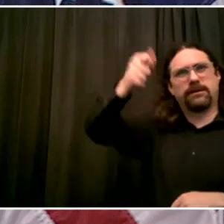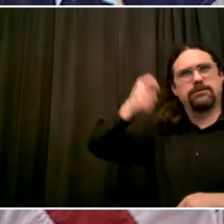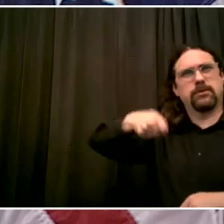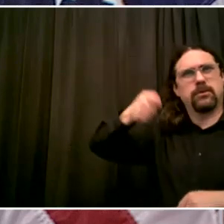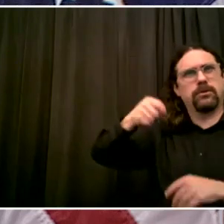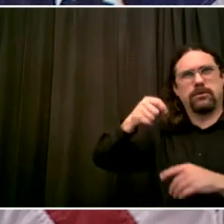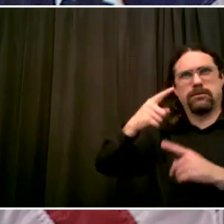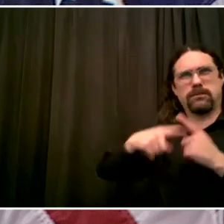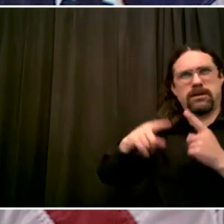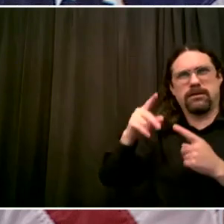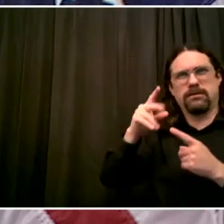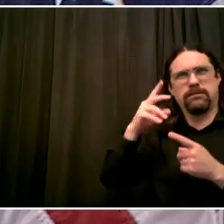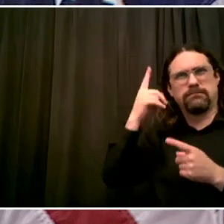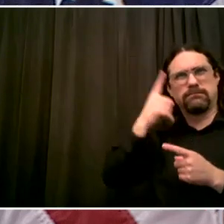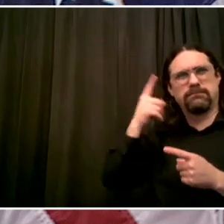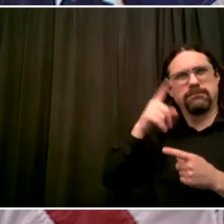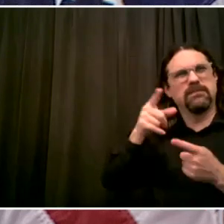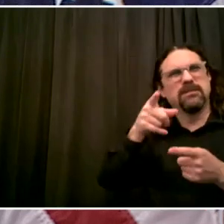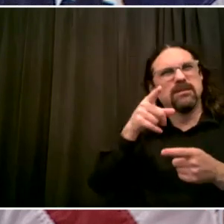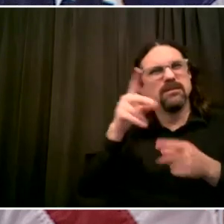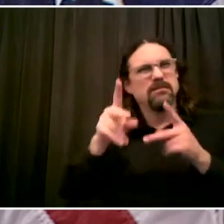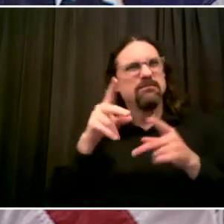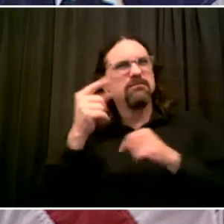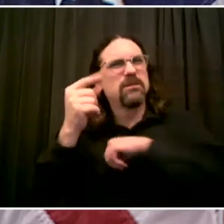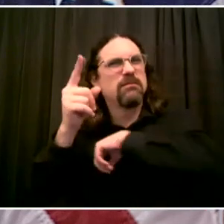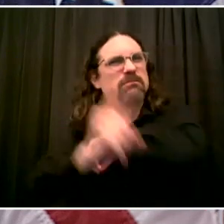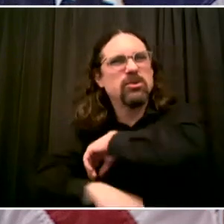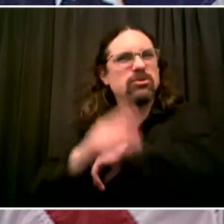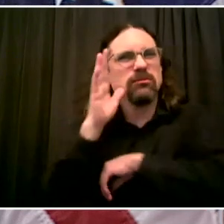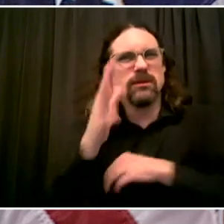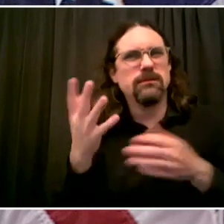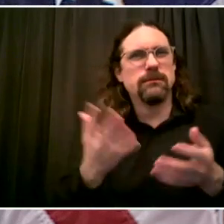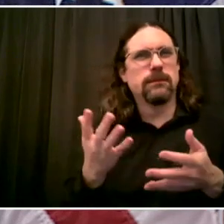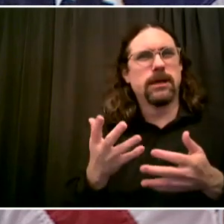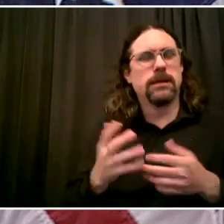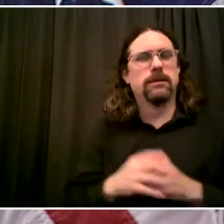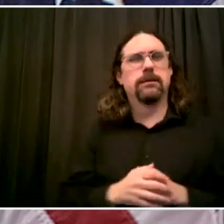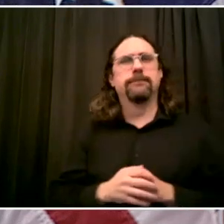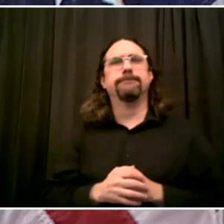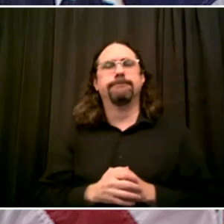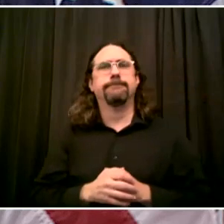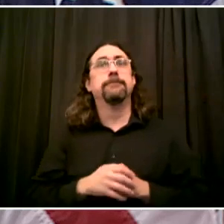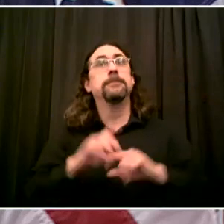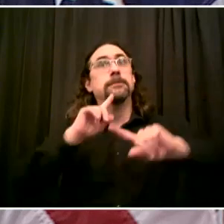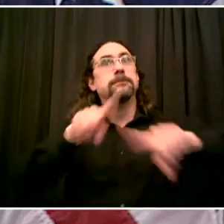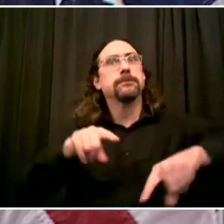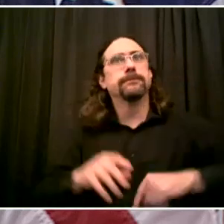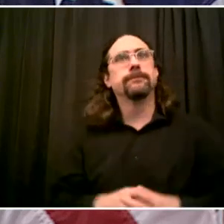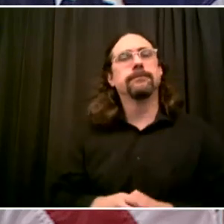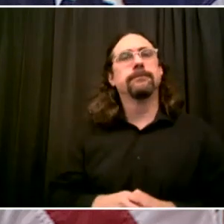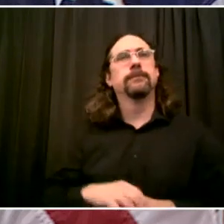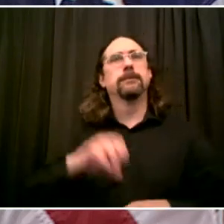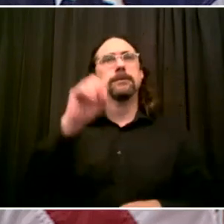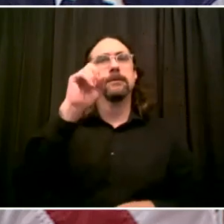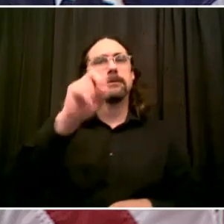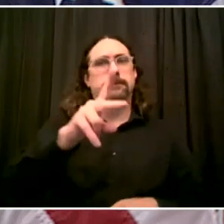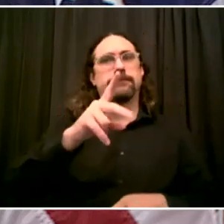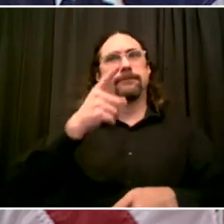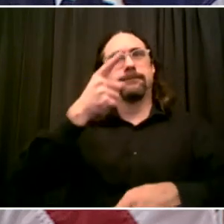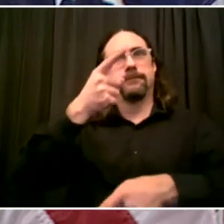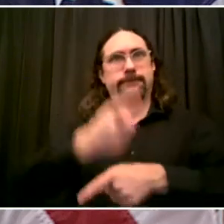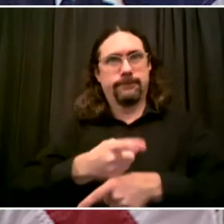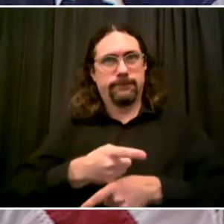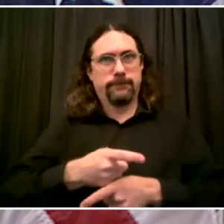strongly, Ruben, on the common sense point here, which is we are seeing a national